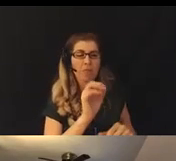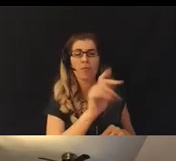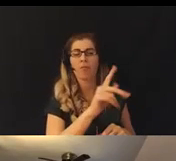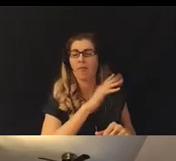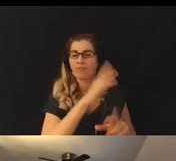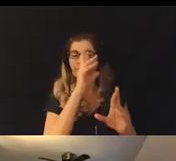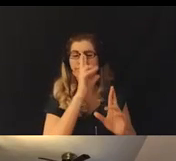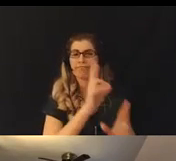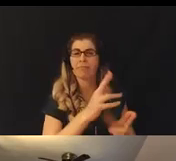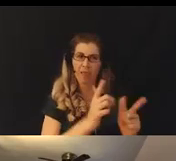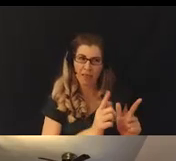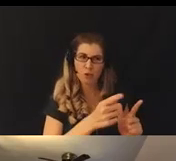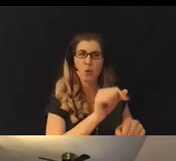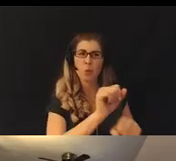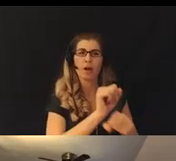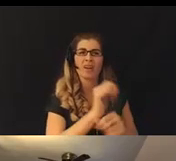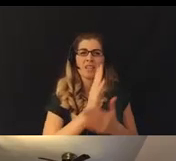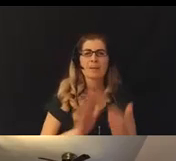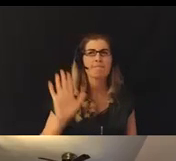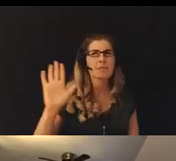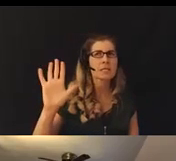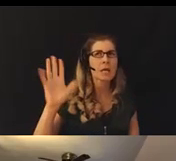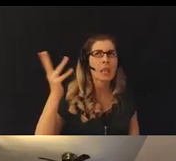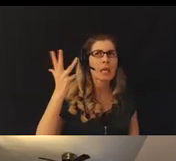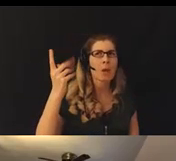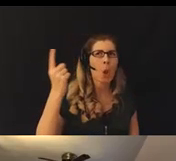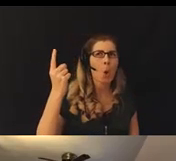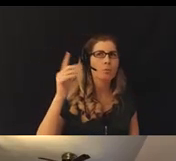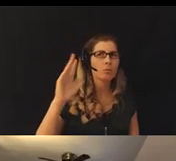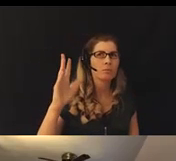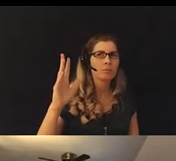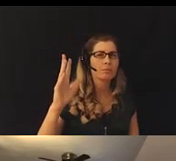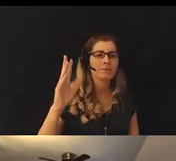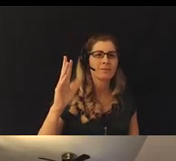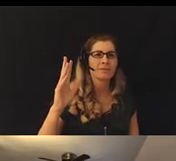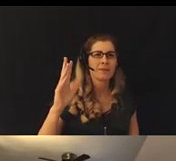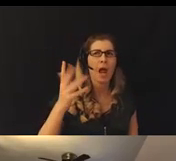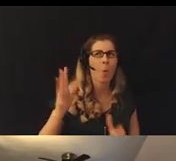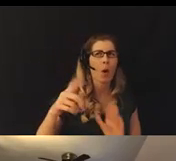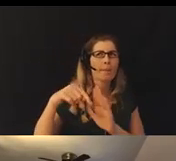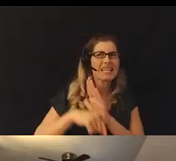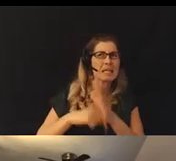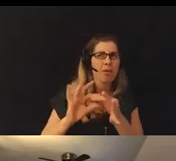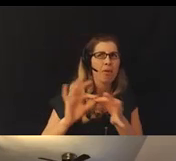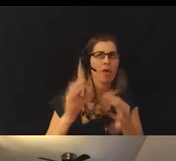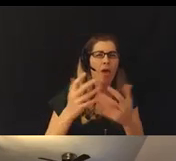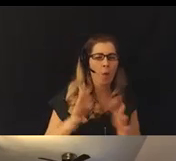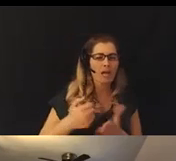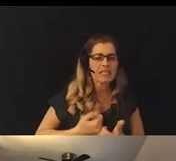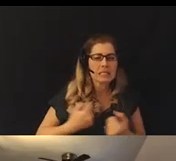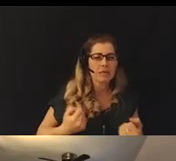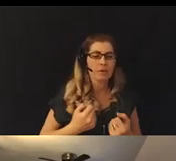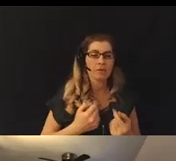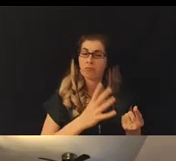like, bro, leave me alone right now with that, right? Miss me with all the deep stuff. And that's fine, right? That's